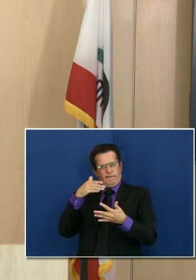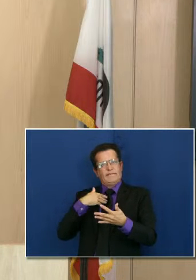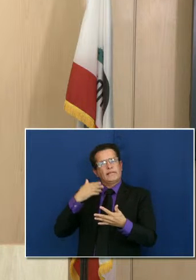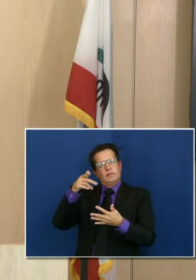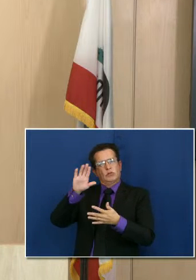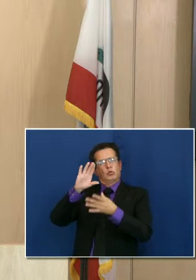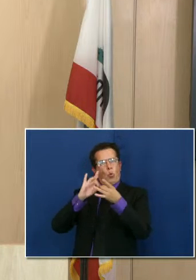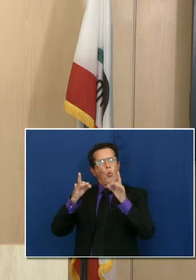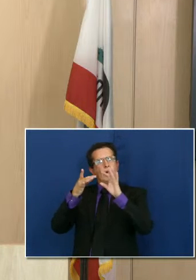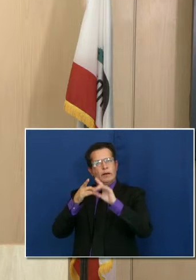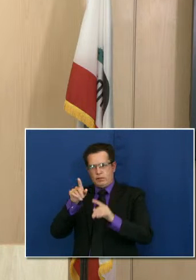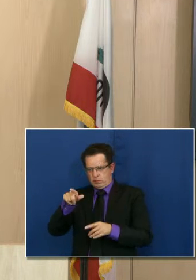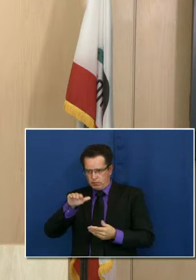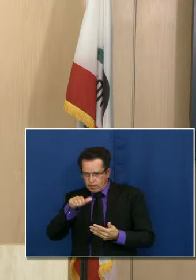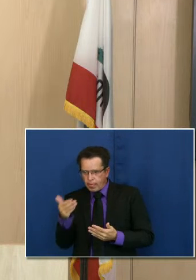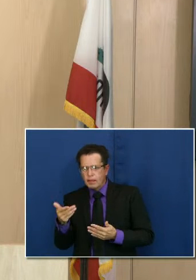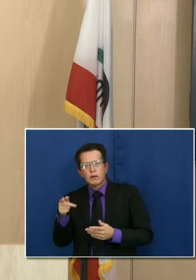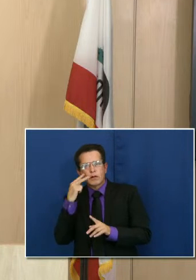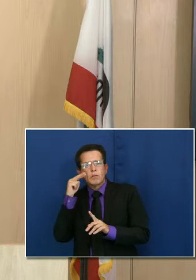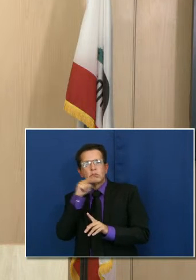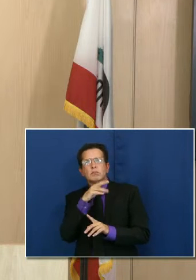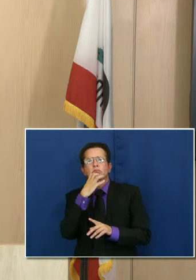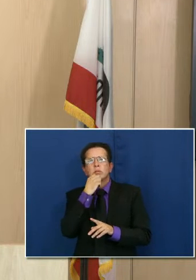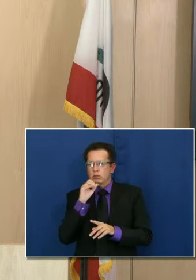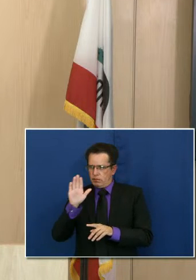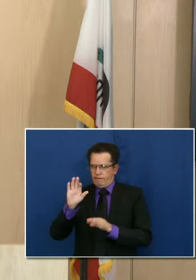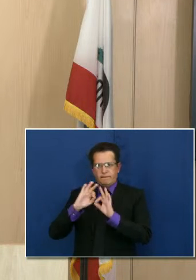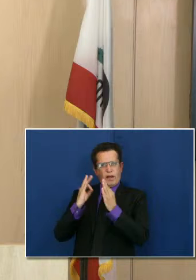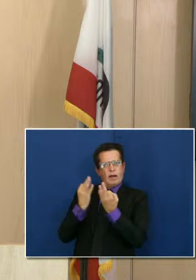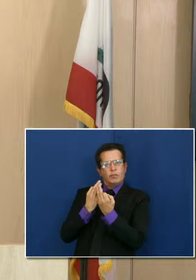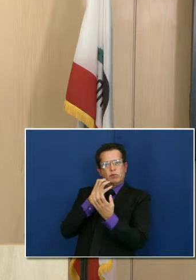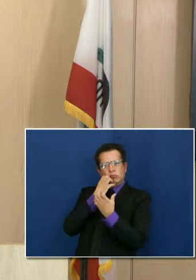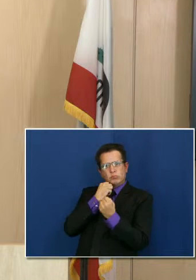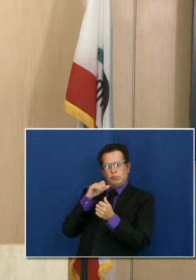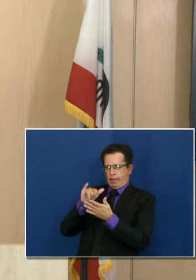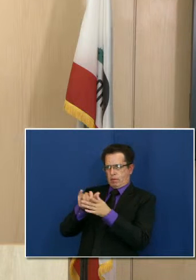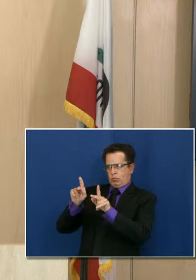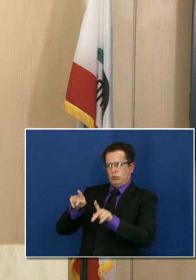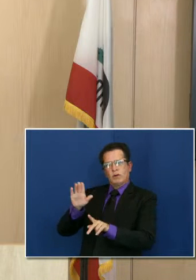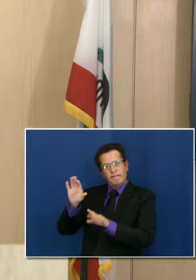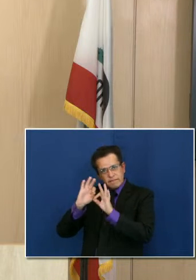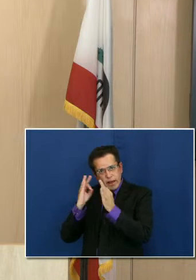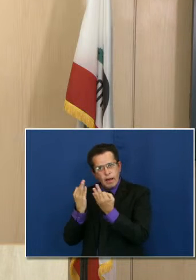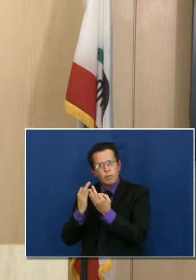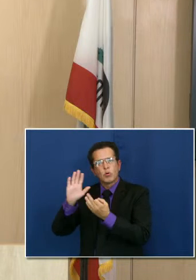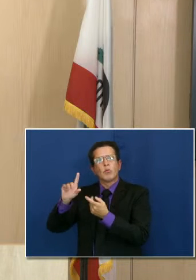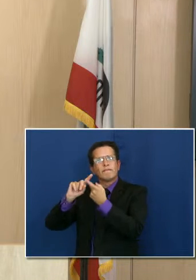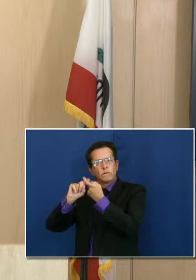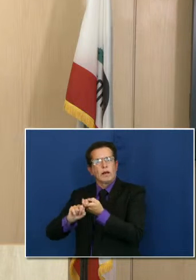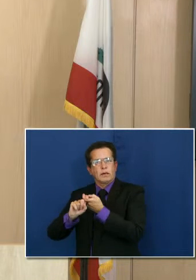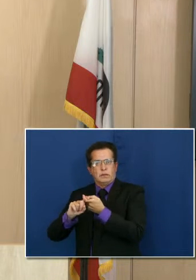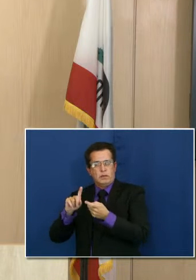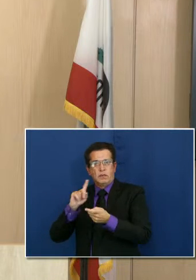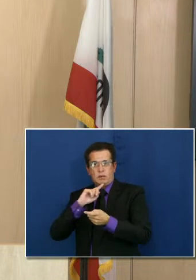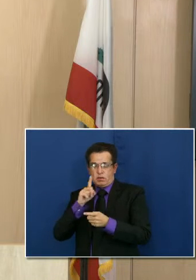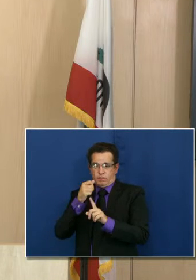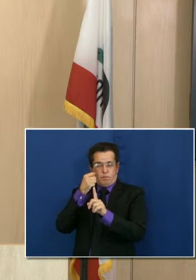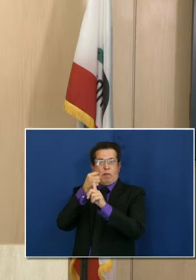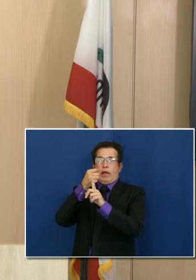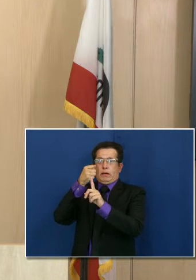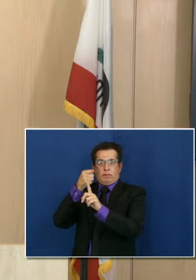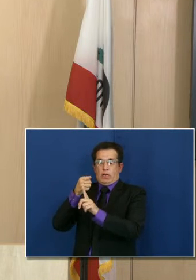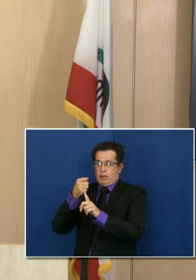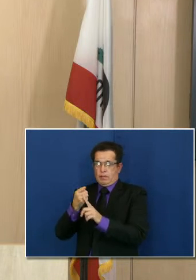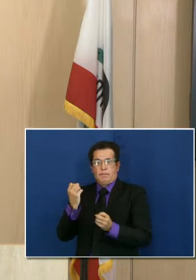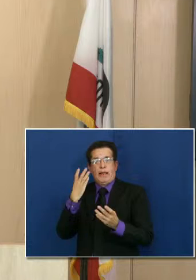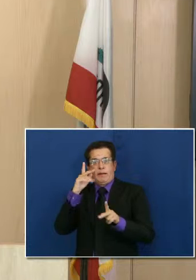Each death touches the lives of so many people, families and friends of these individuals. And each of these